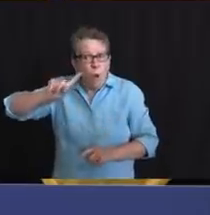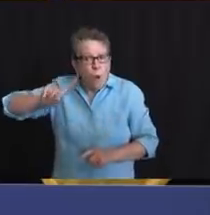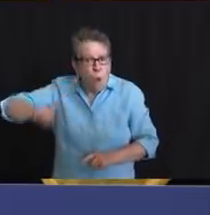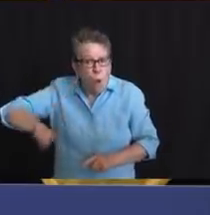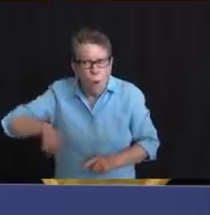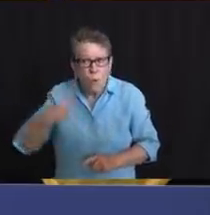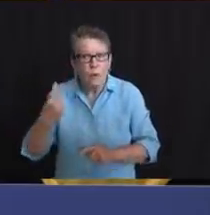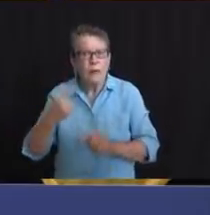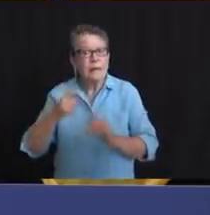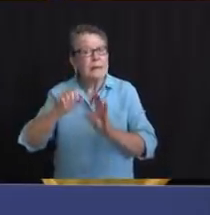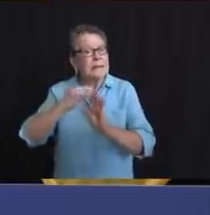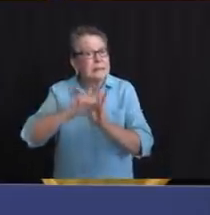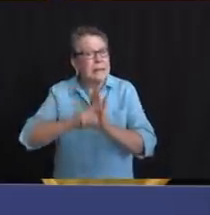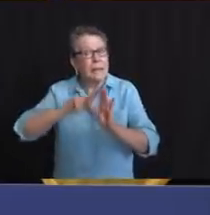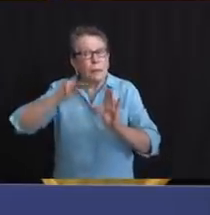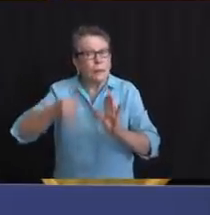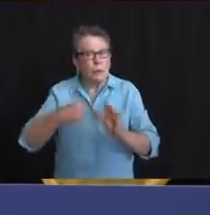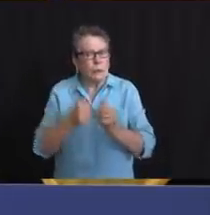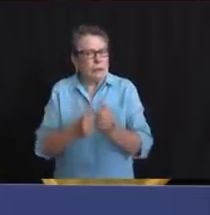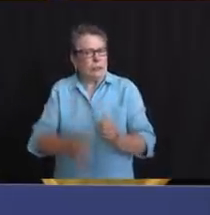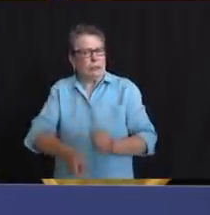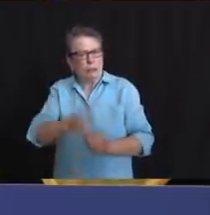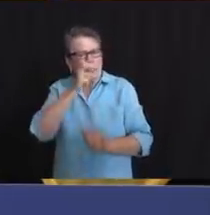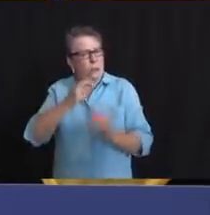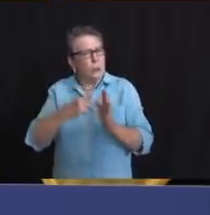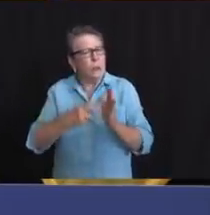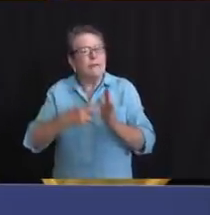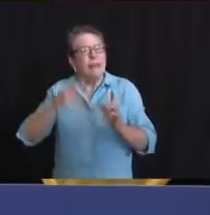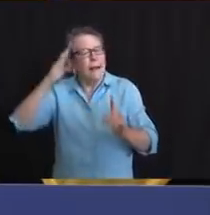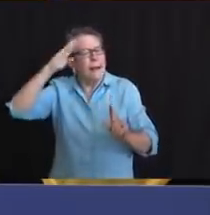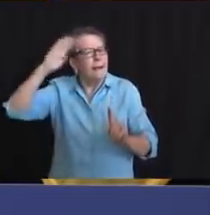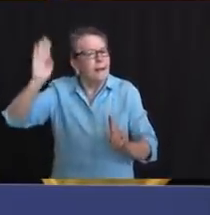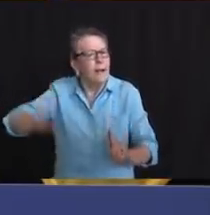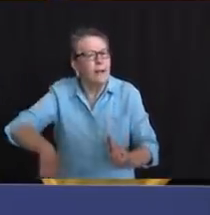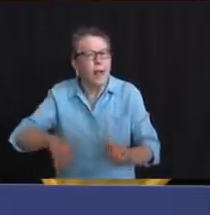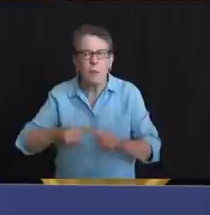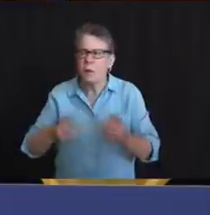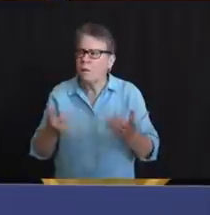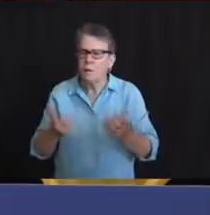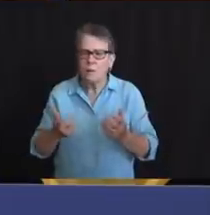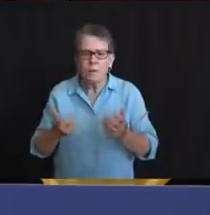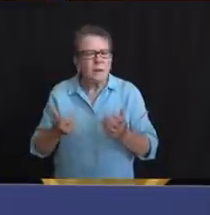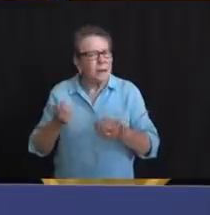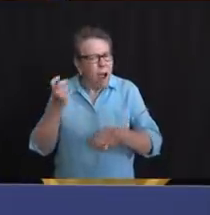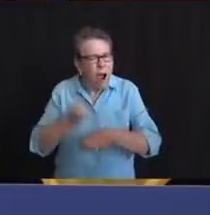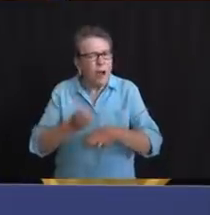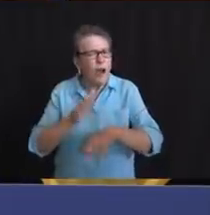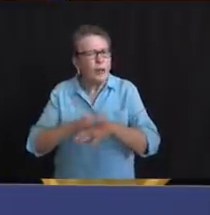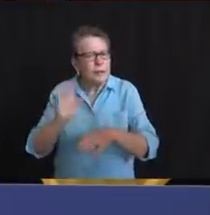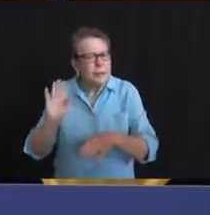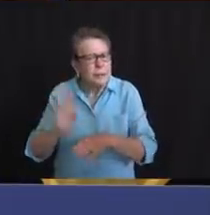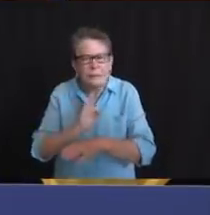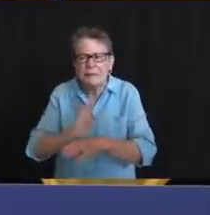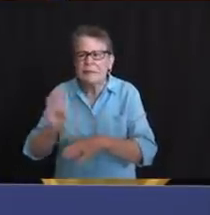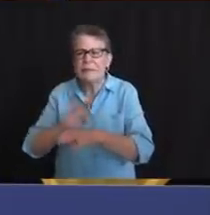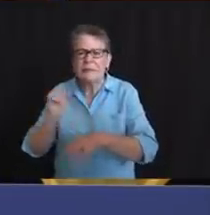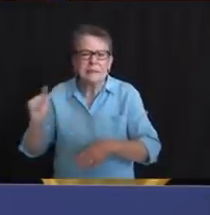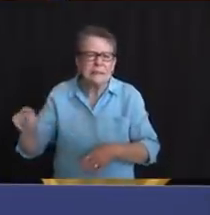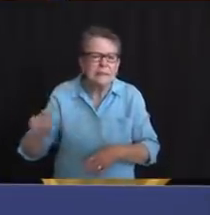Jersey City and you don't want to put a mask on to go to dinner, you can hop on the